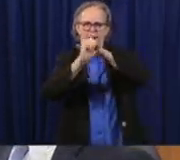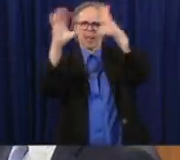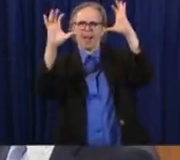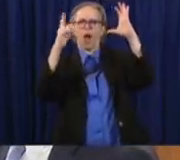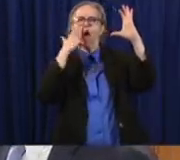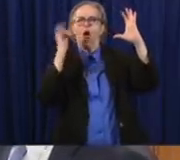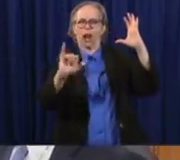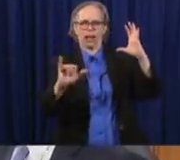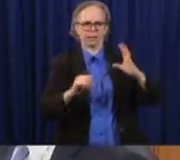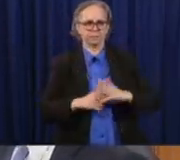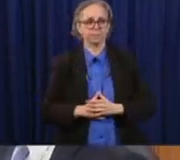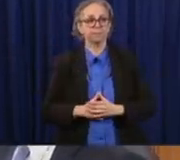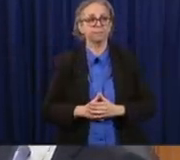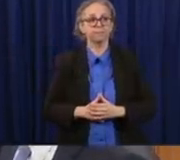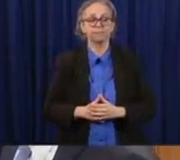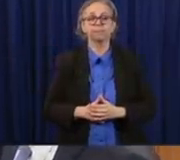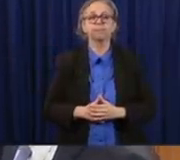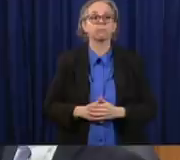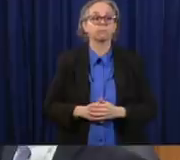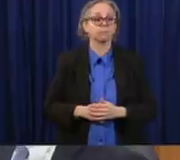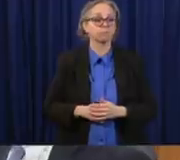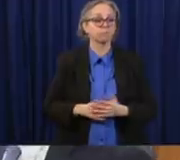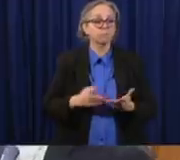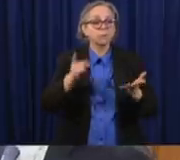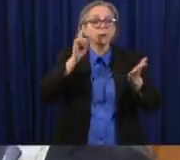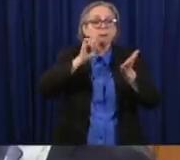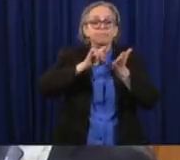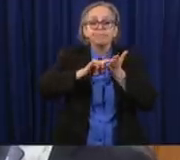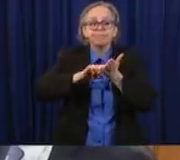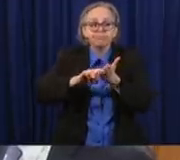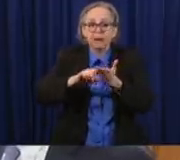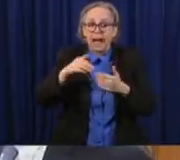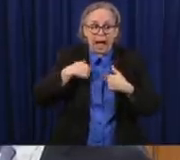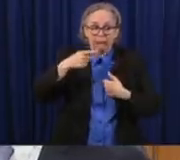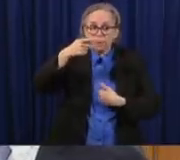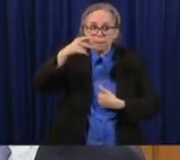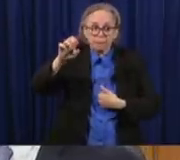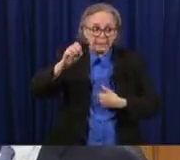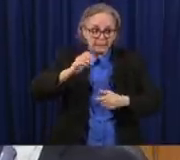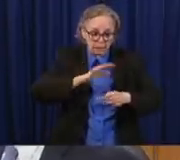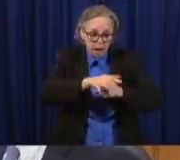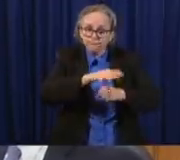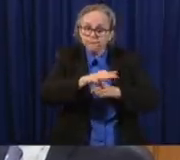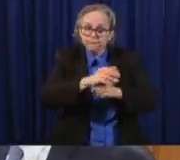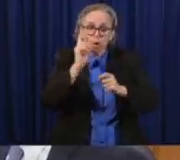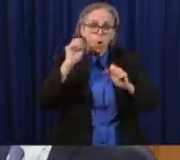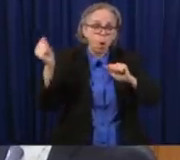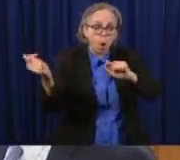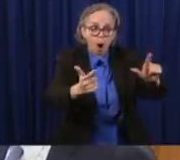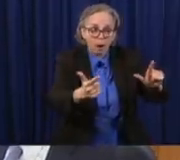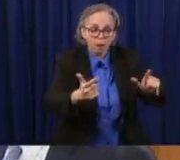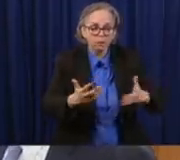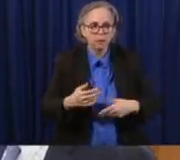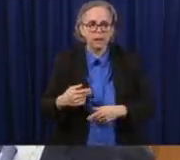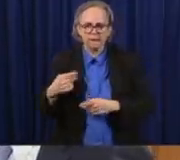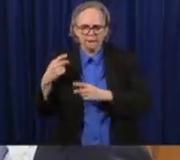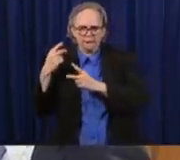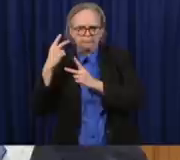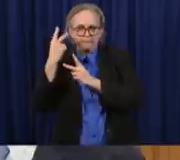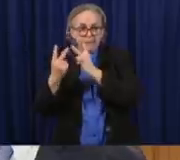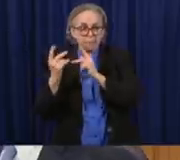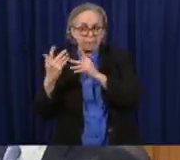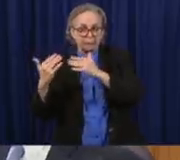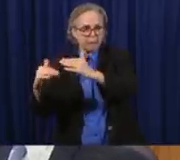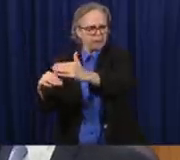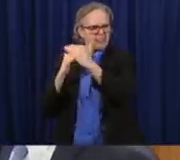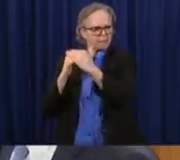Regular checks of PPE stock, supply and lead times, make sure it's there. Limit visitors, essential ones only. Screen